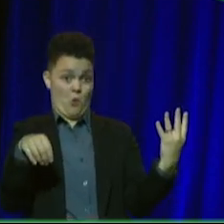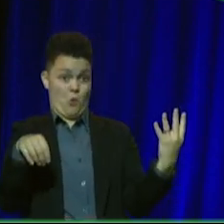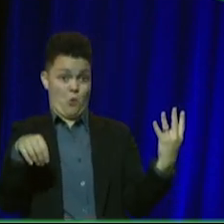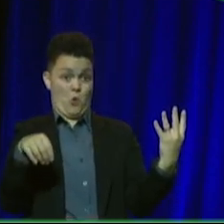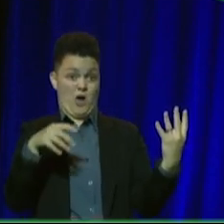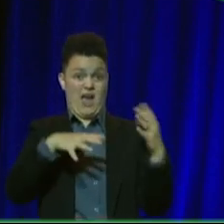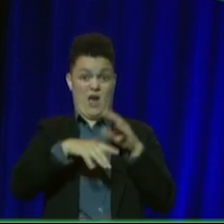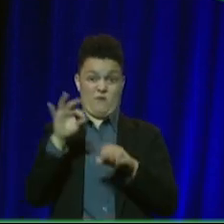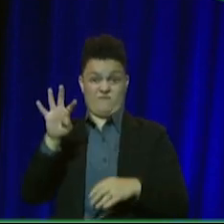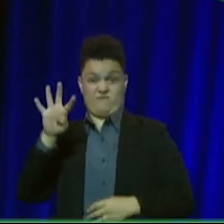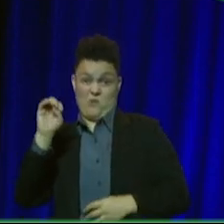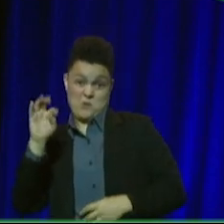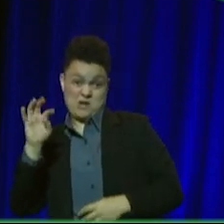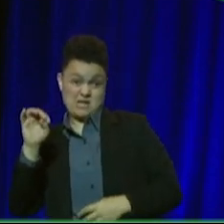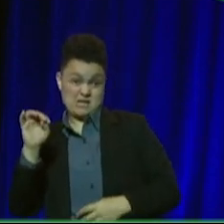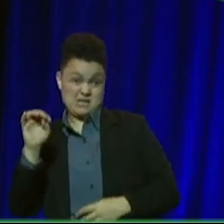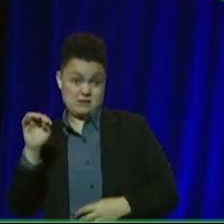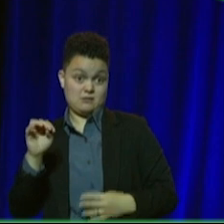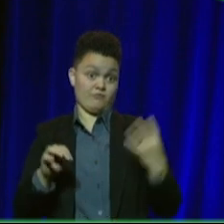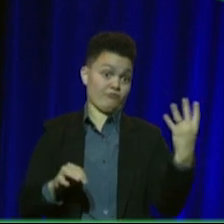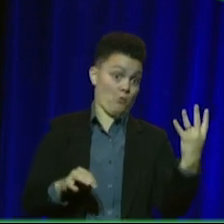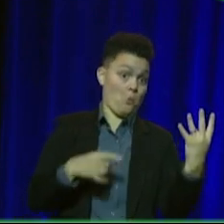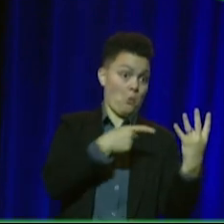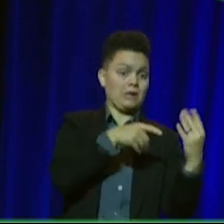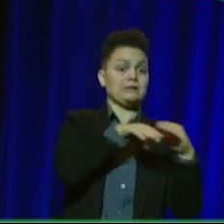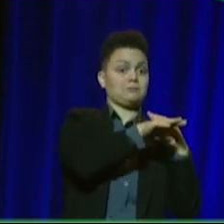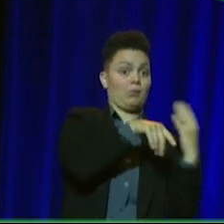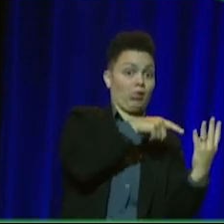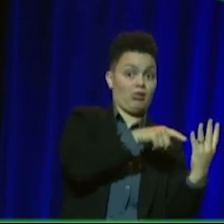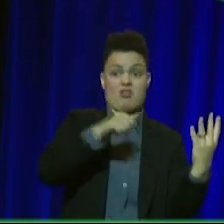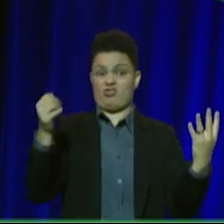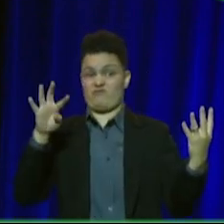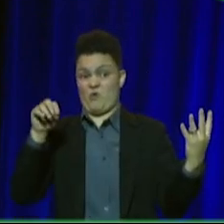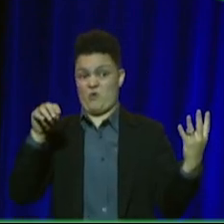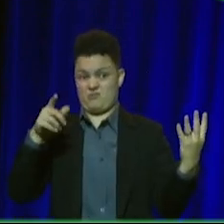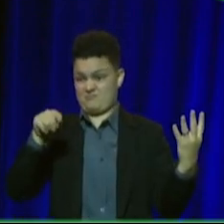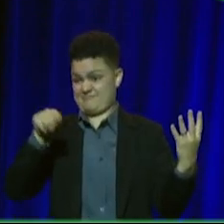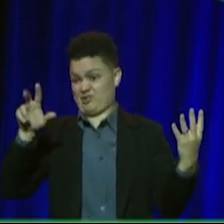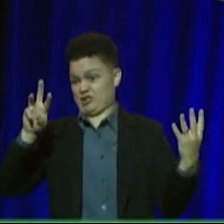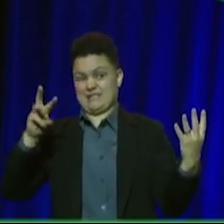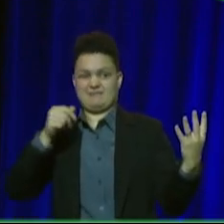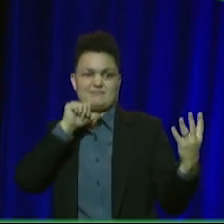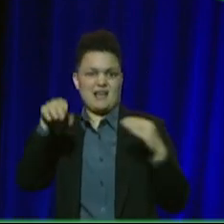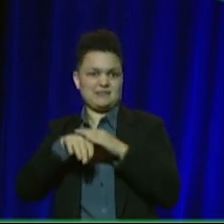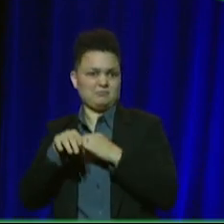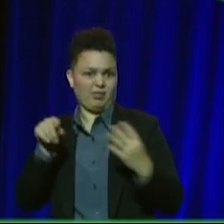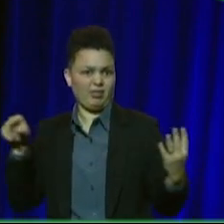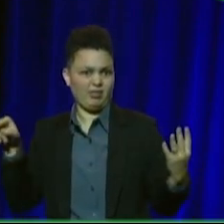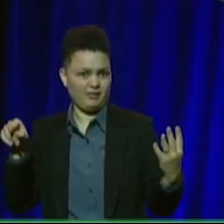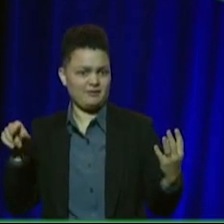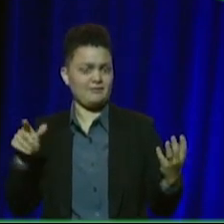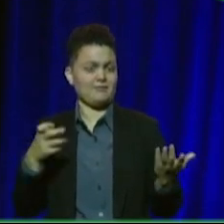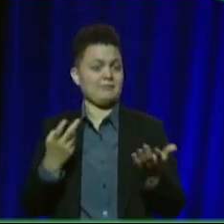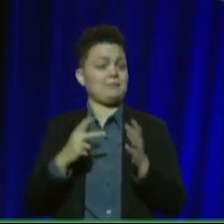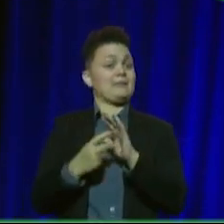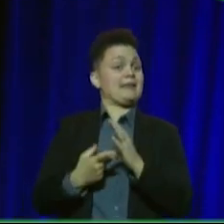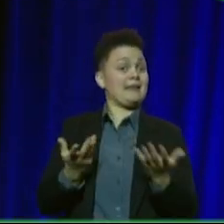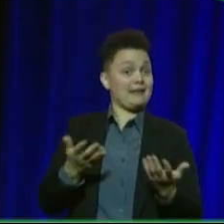we find them to be accessible. The remaining were not. So that's obviously not a reliable system.